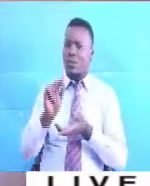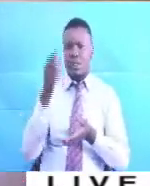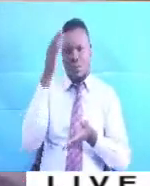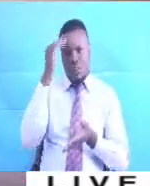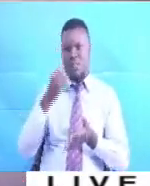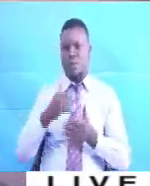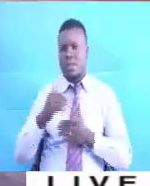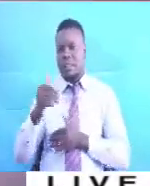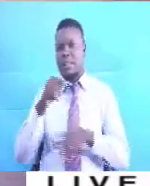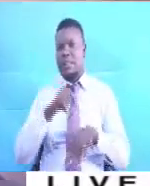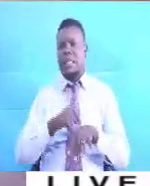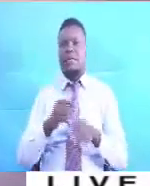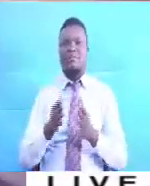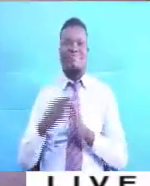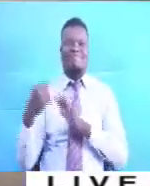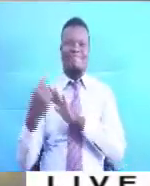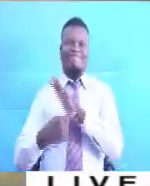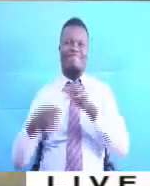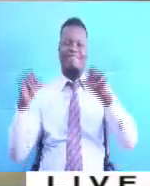financial crisis.